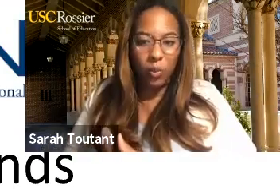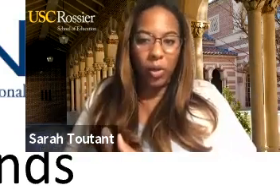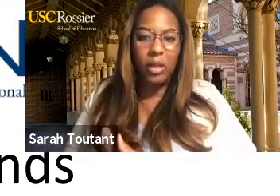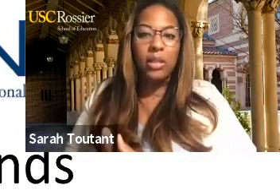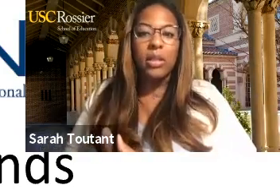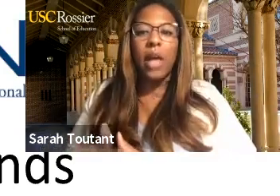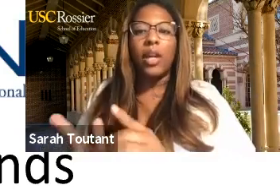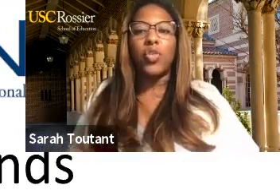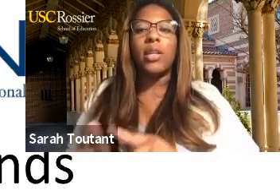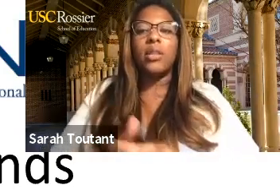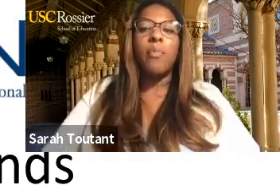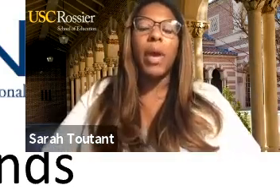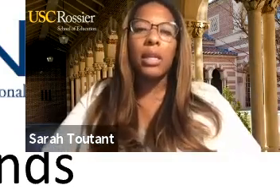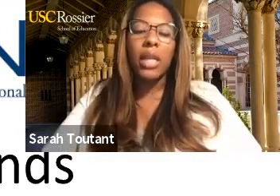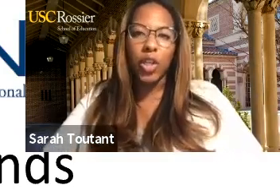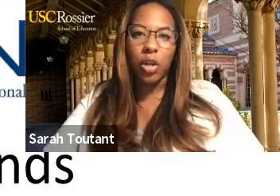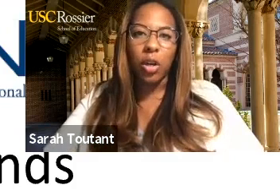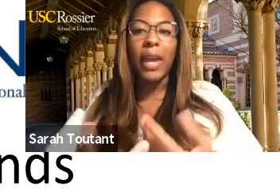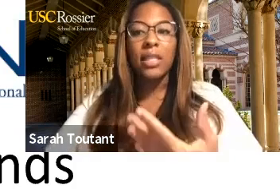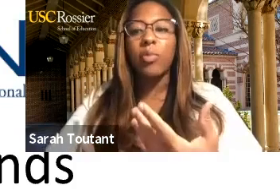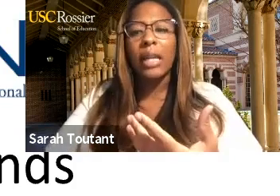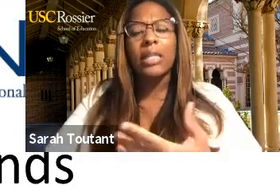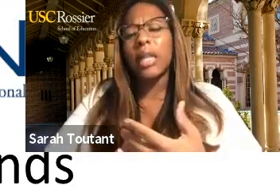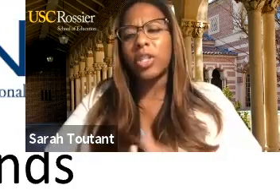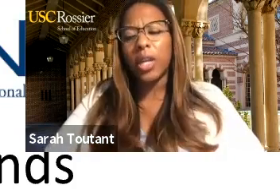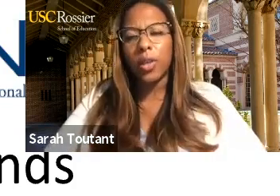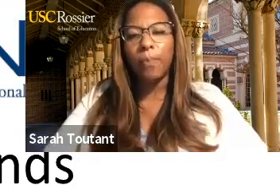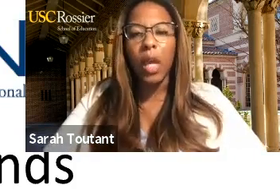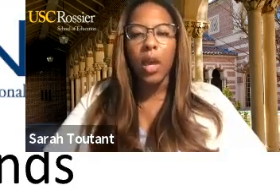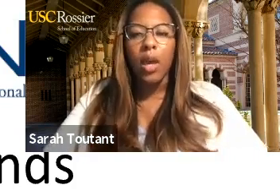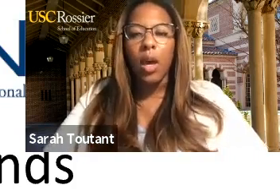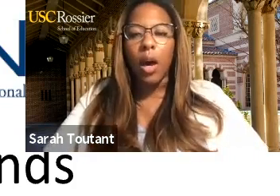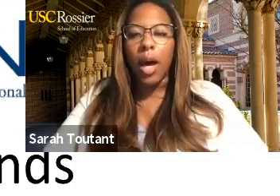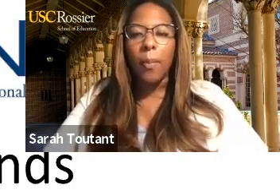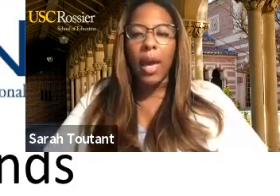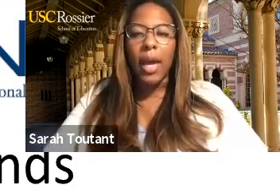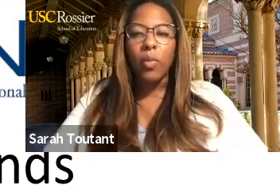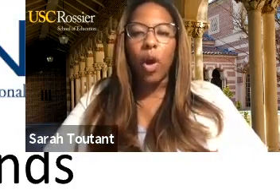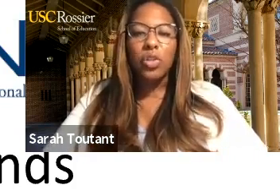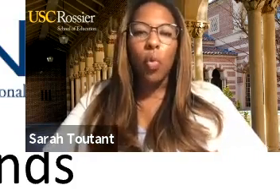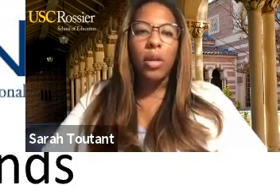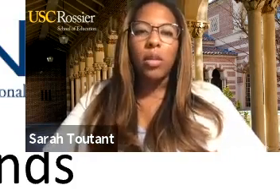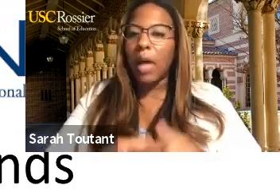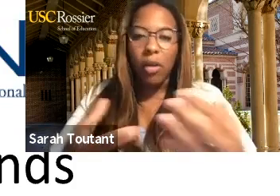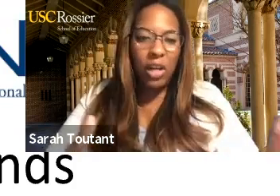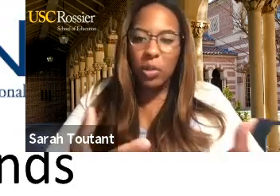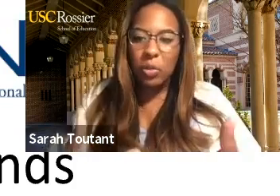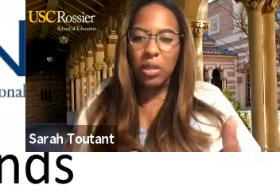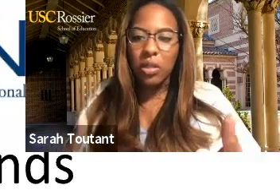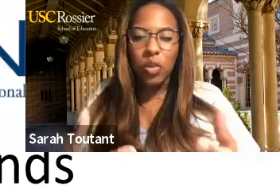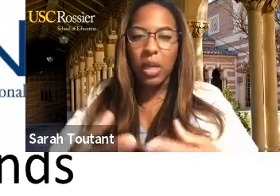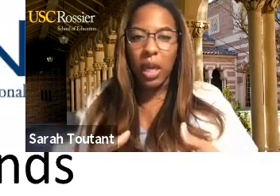Black experiences that address the embedded nature of anti-Blackness in education. And we also wanted the Black